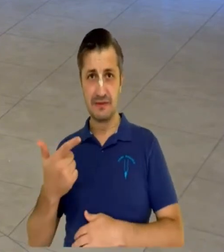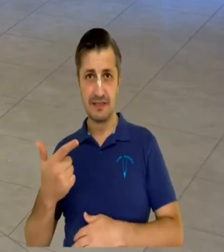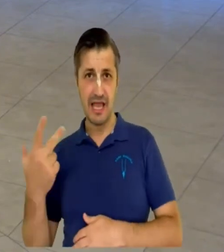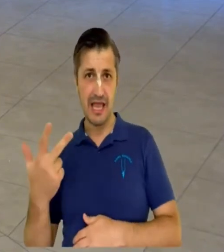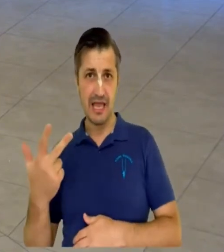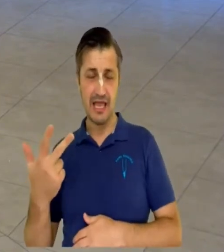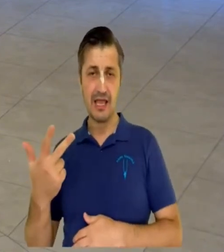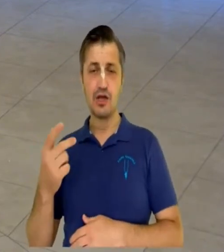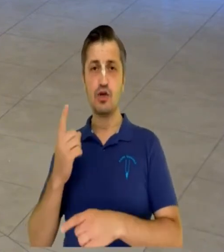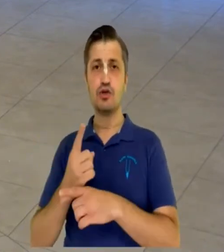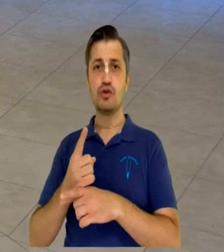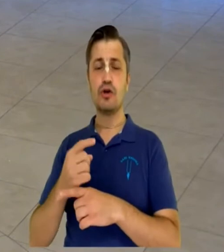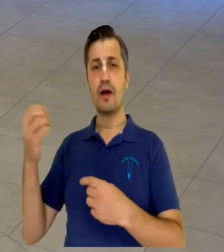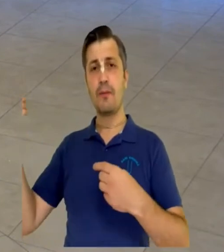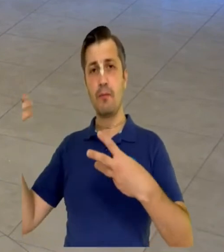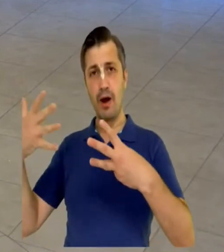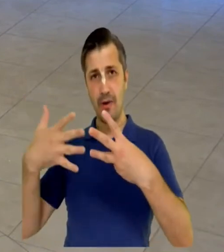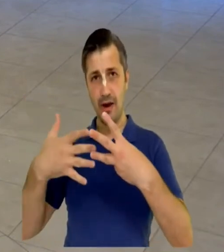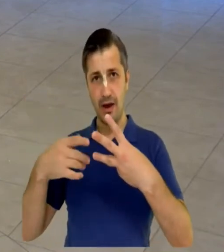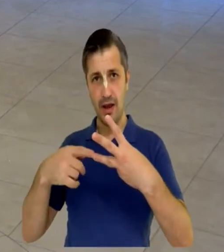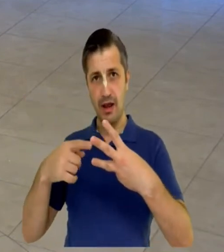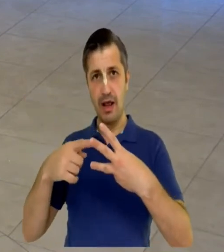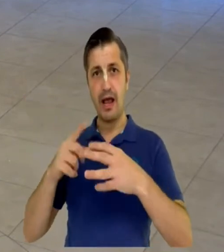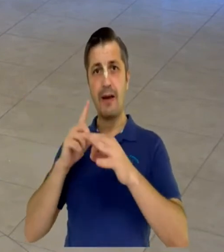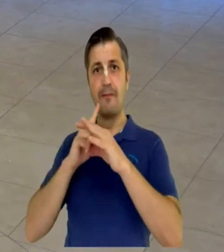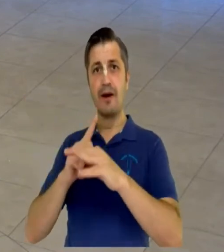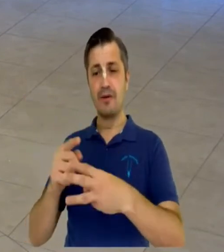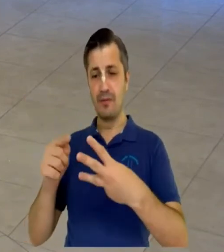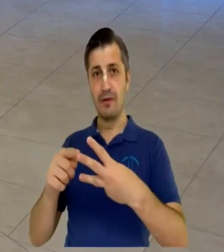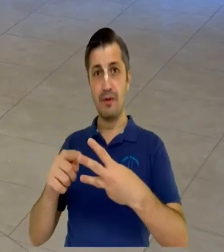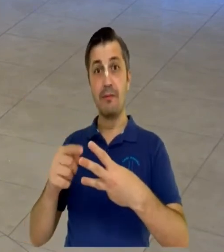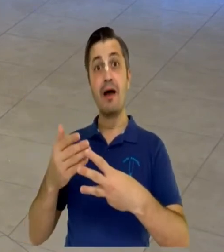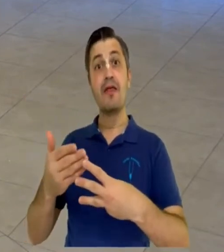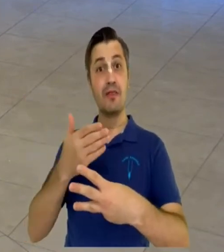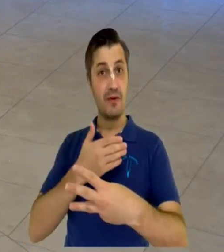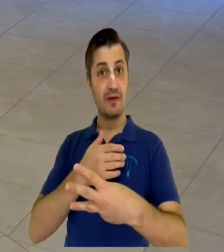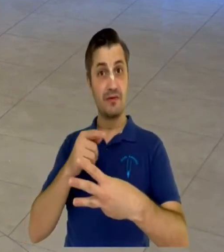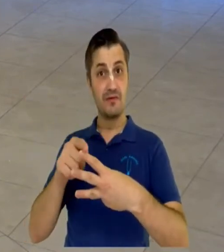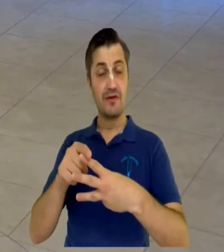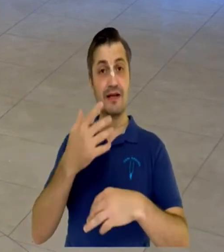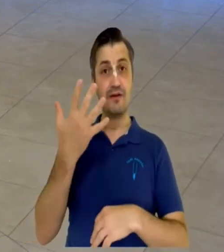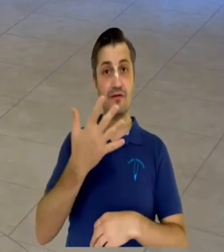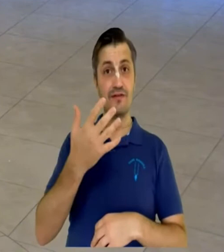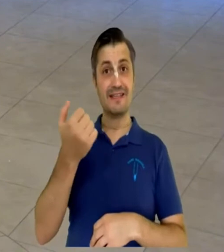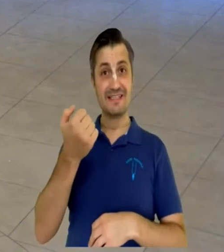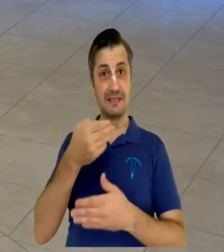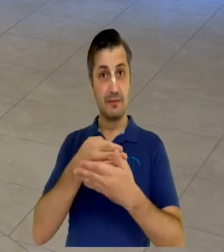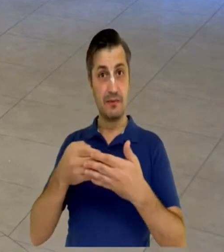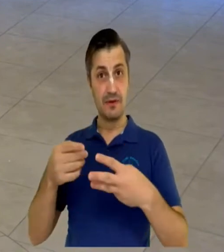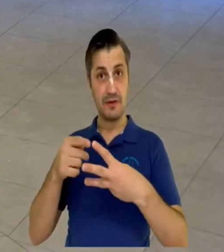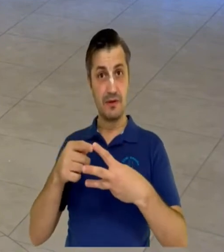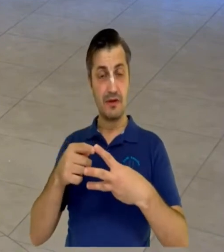Brahman and Paramatma. So the verse before, 15:17, besides these two, there is a great